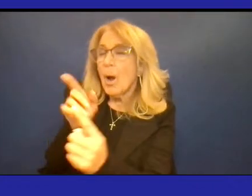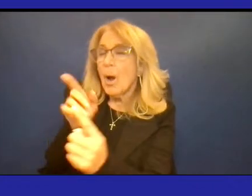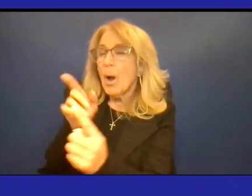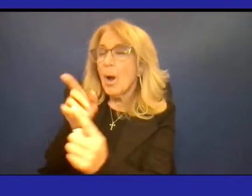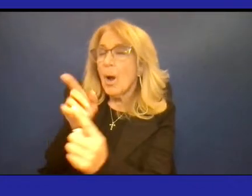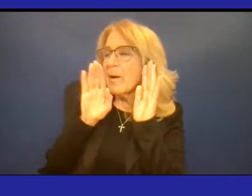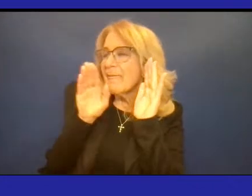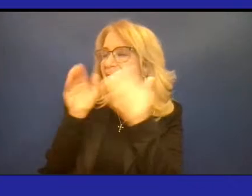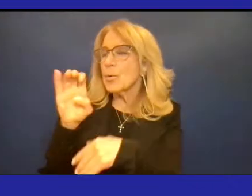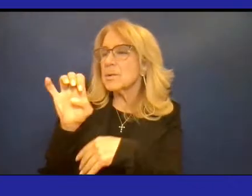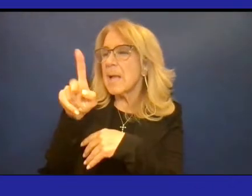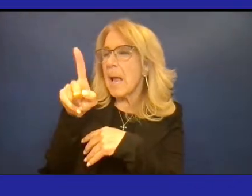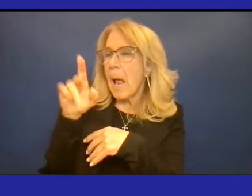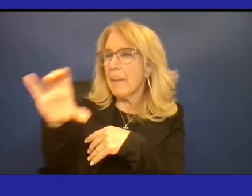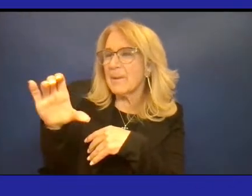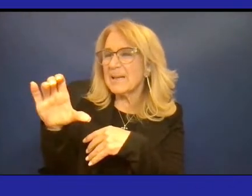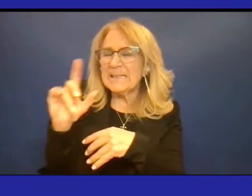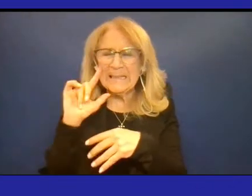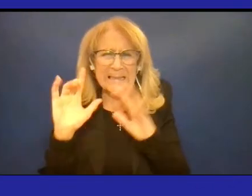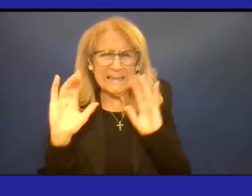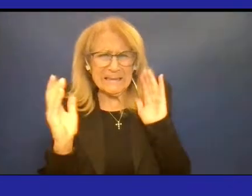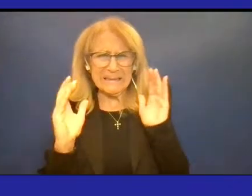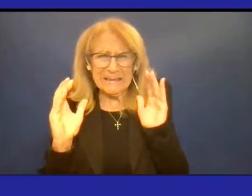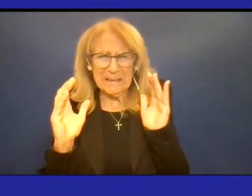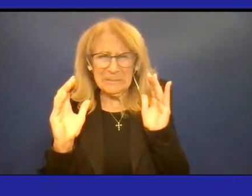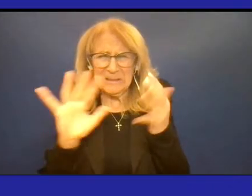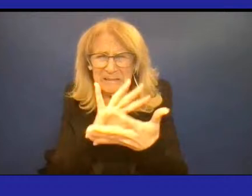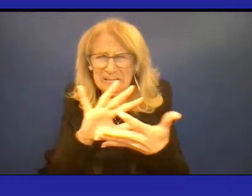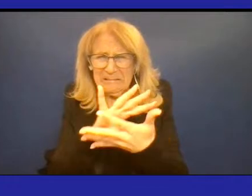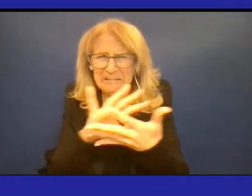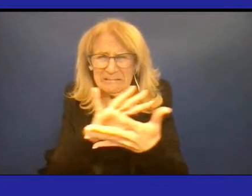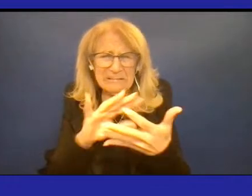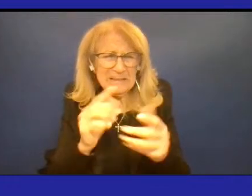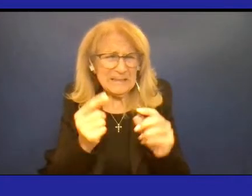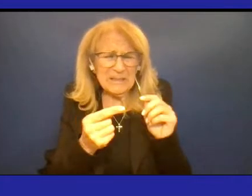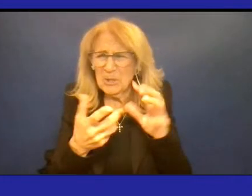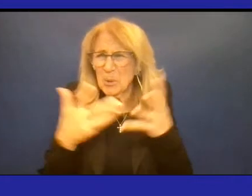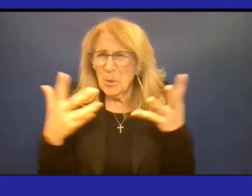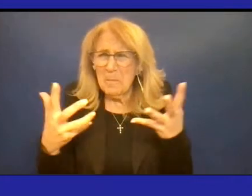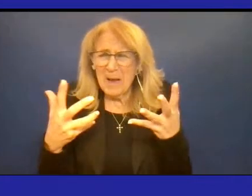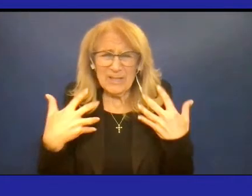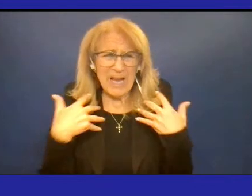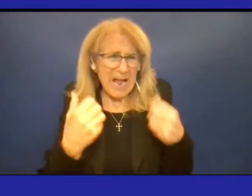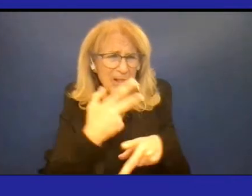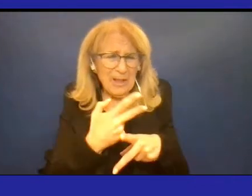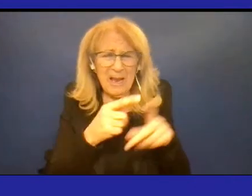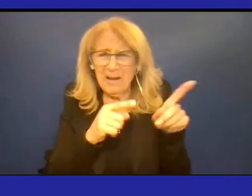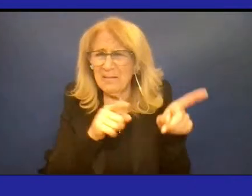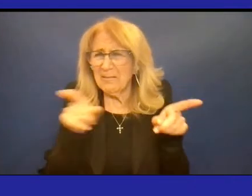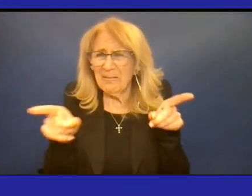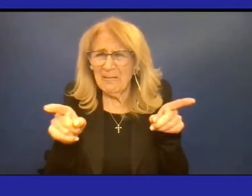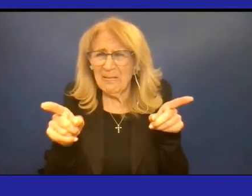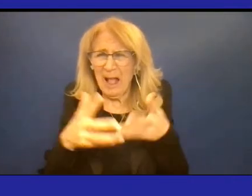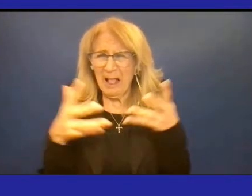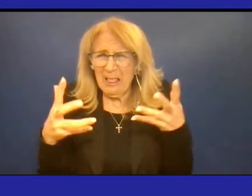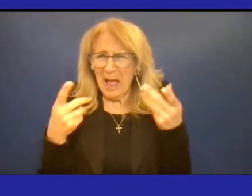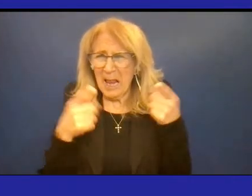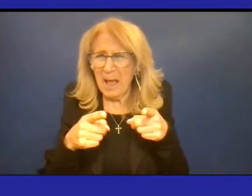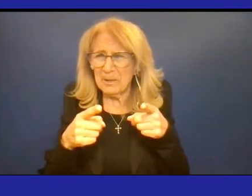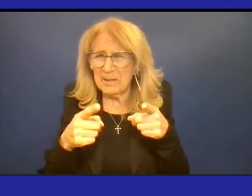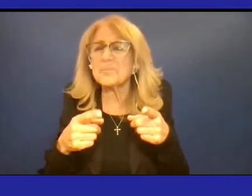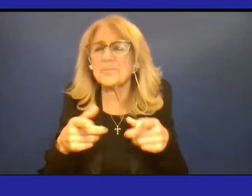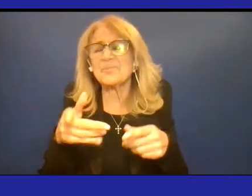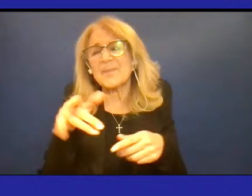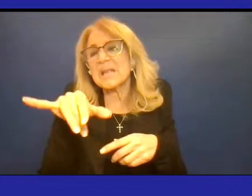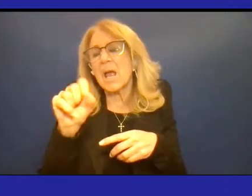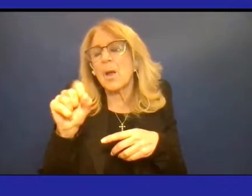like there's a lot of noise right now, given the Yes. Change Healthcare and, you know, how far off we got. exactly. But yeah, we think the legacy